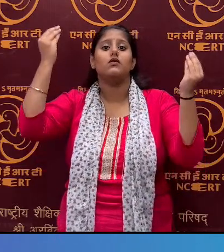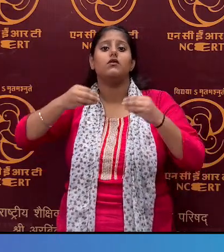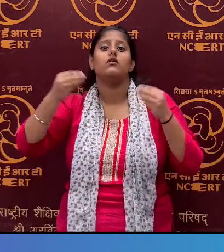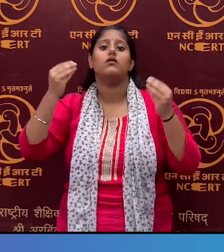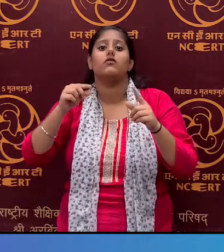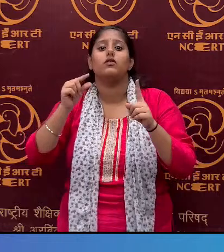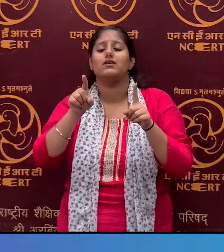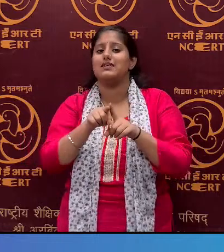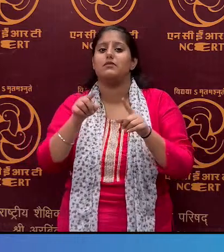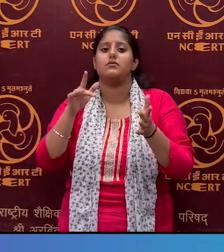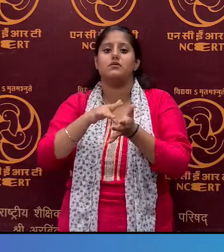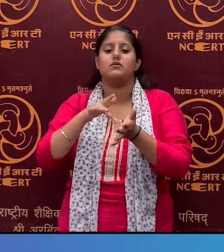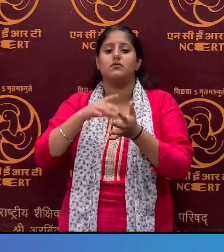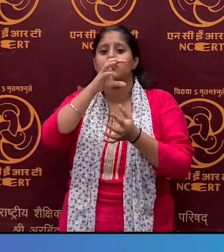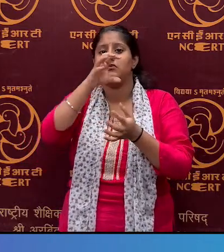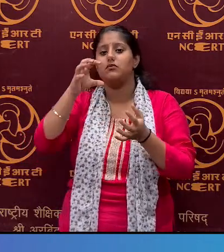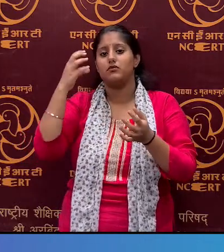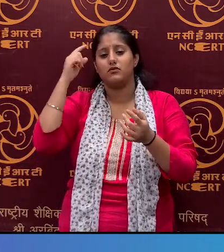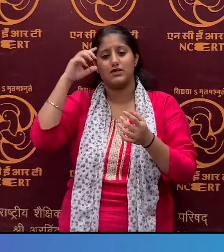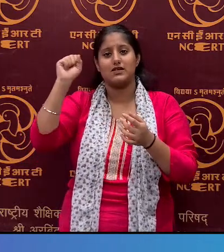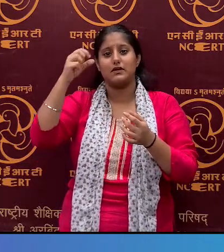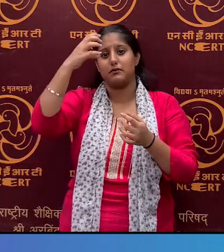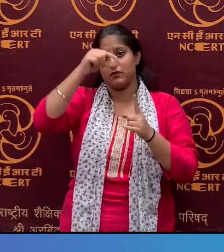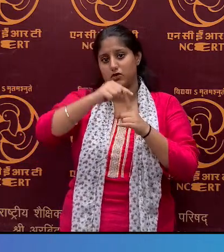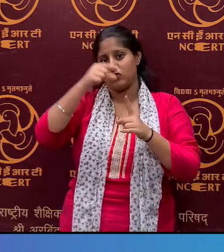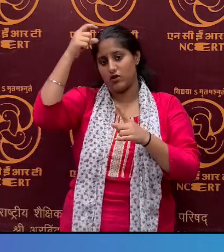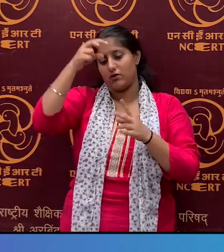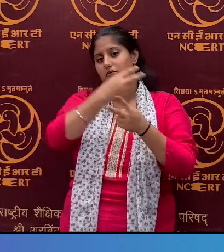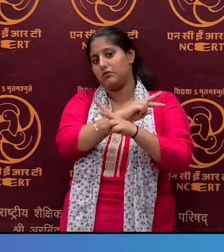of Punjab and adjoining places.